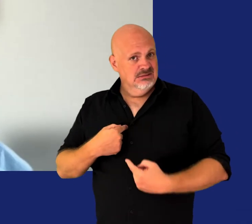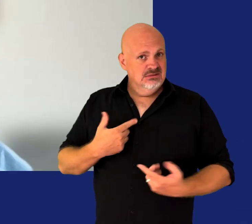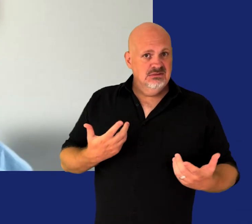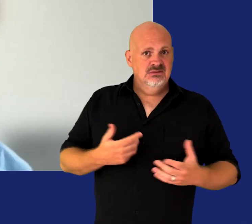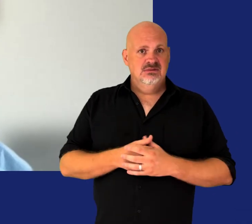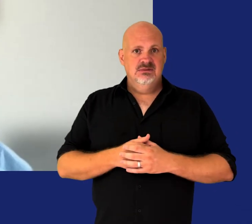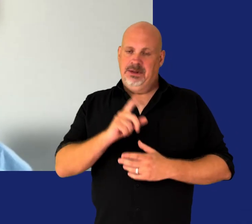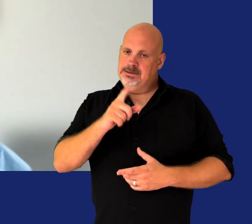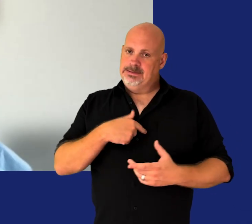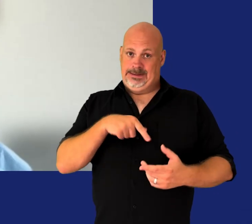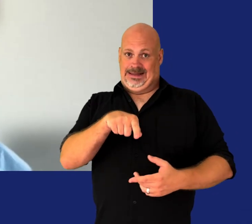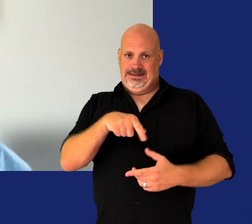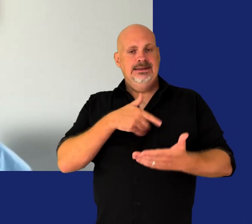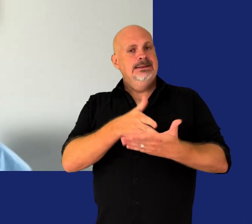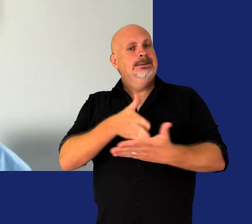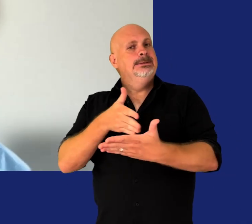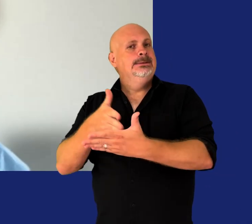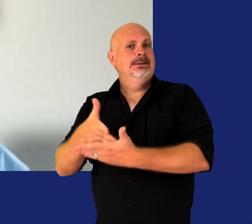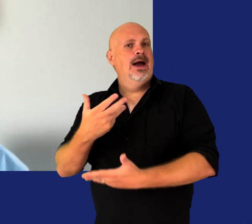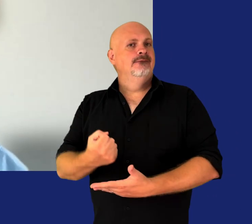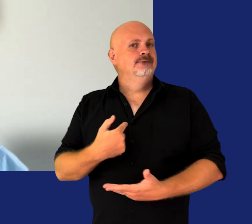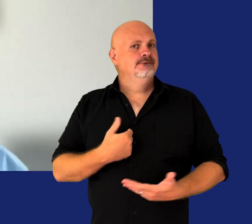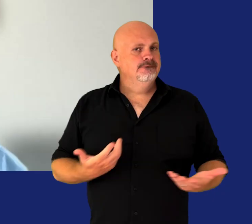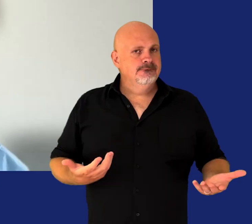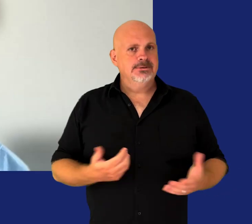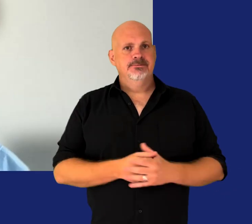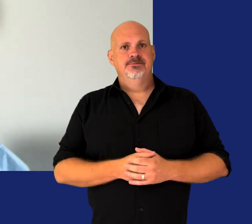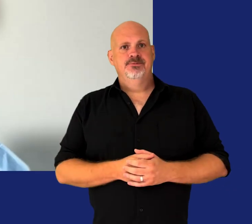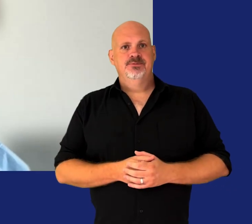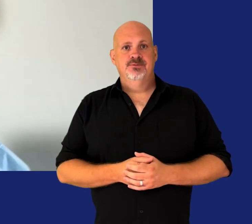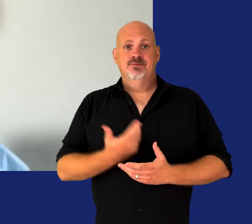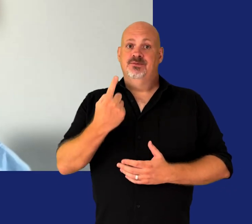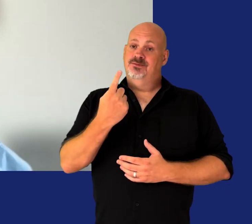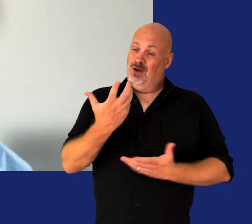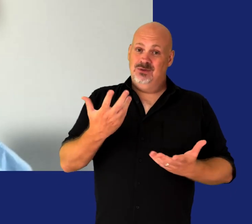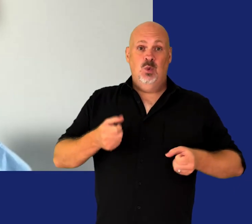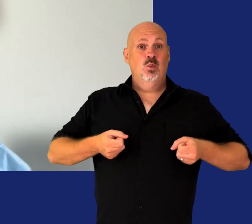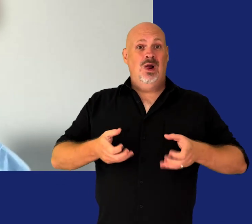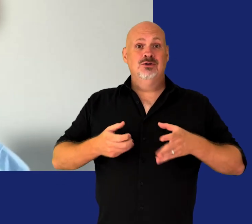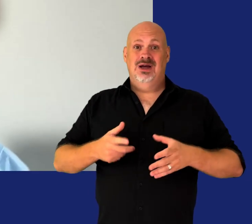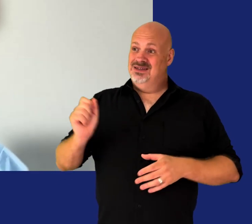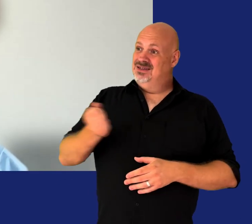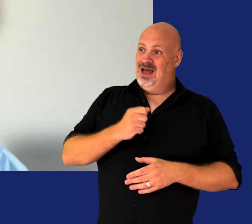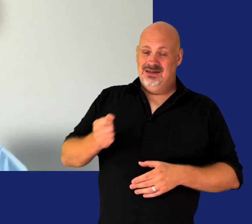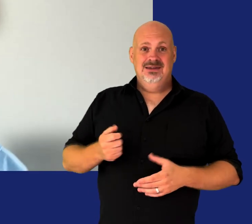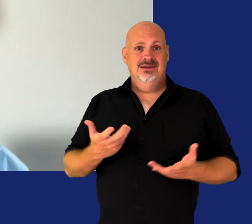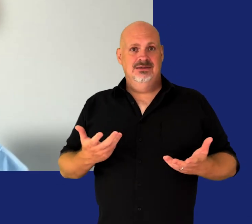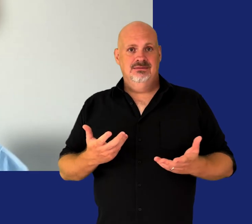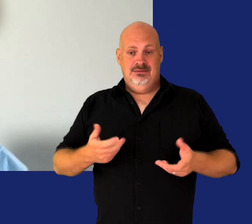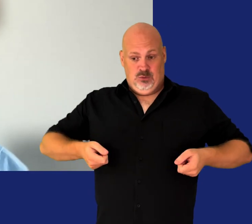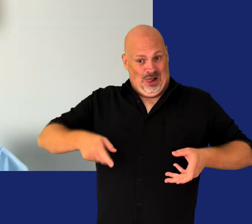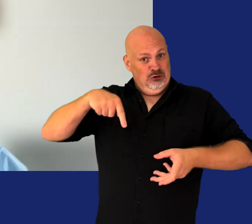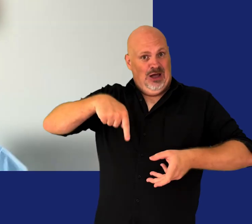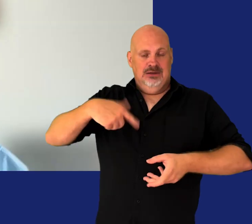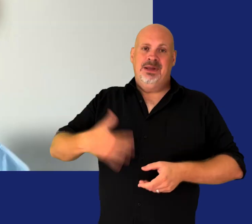compete in it as well, but I've faced quite a few barriers trying to get into this. Firstly, the wheelchairs for tennis are tennis specific